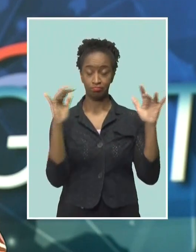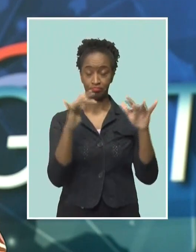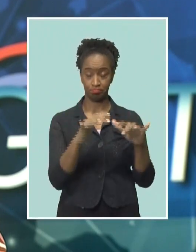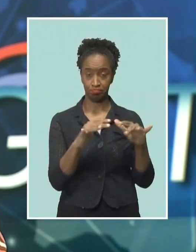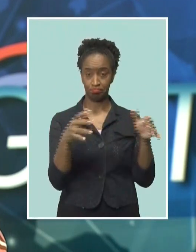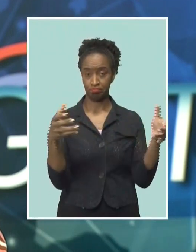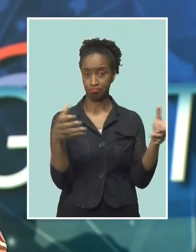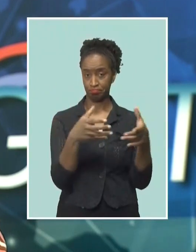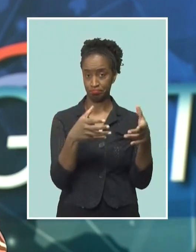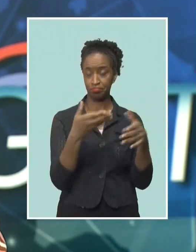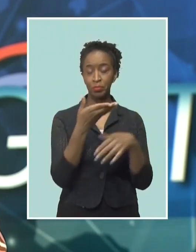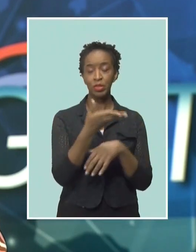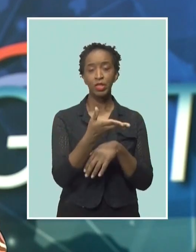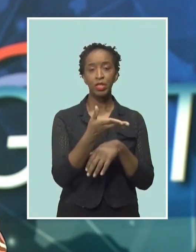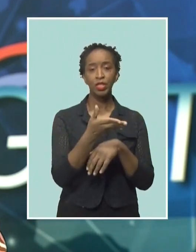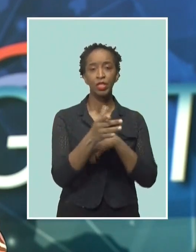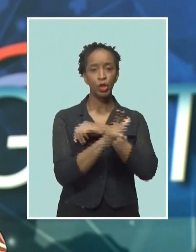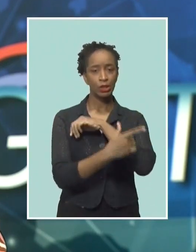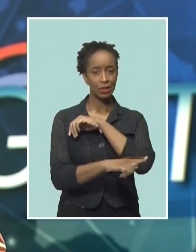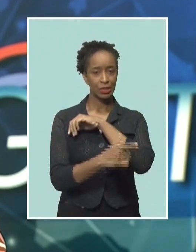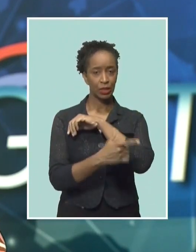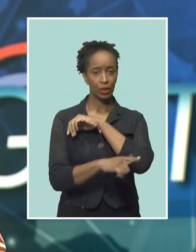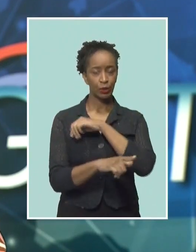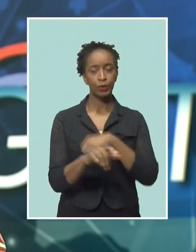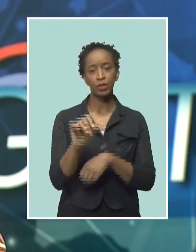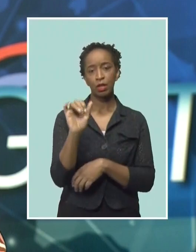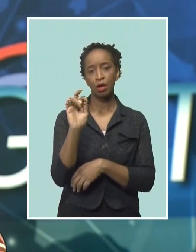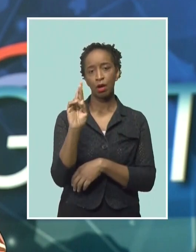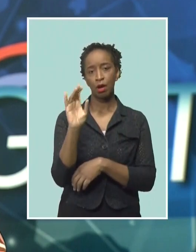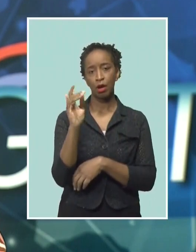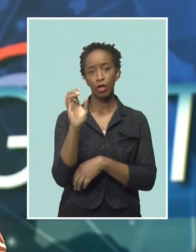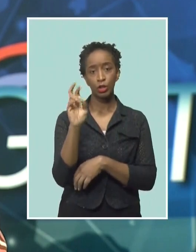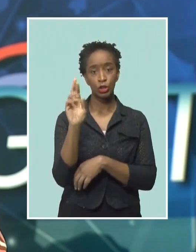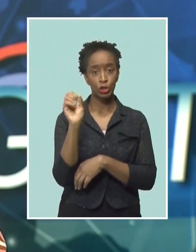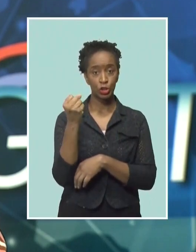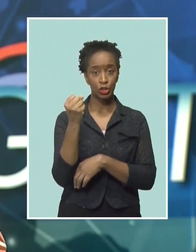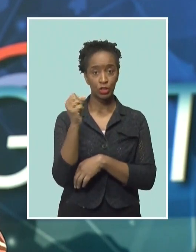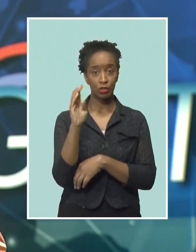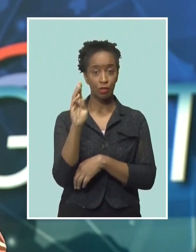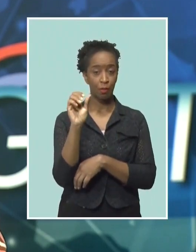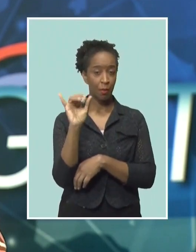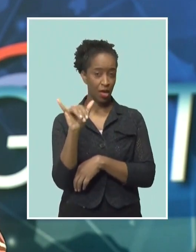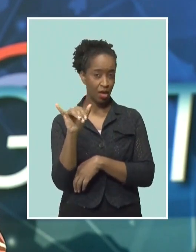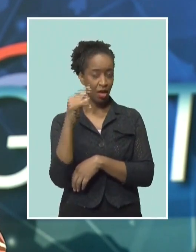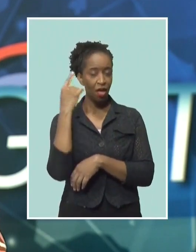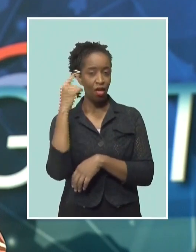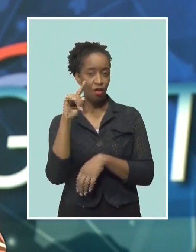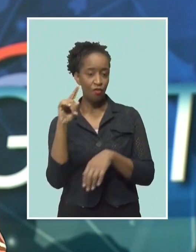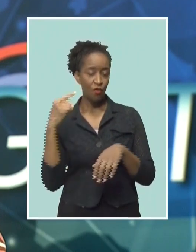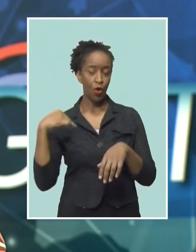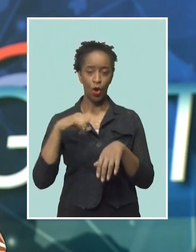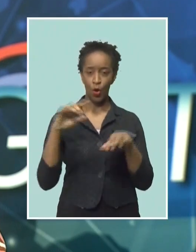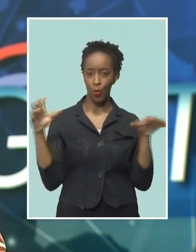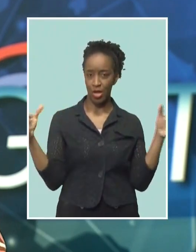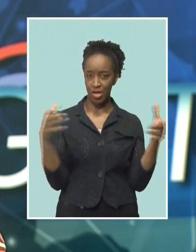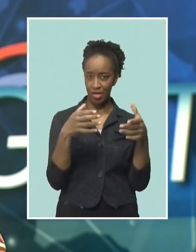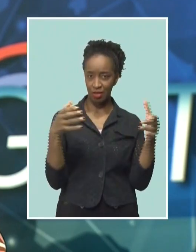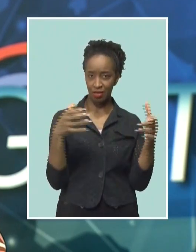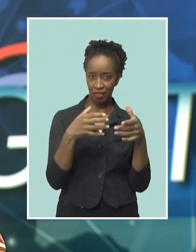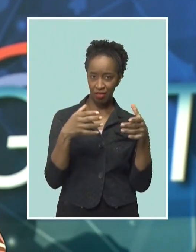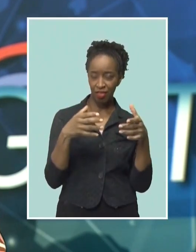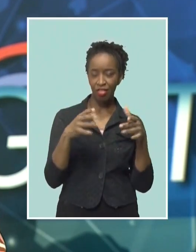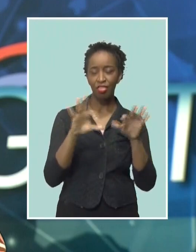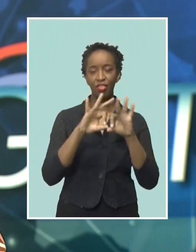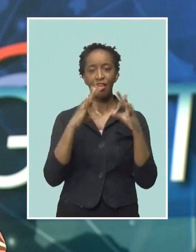Barrow Day, for the We Gathering Family Feast and Fun Day. From all reports, all systems are a go for the day of fun